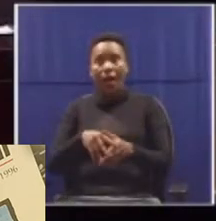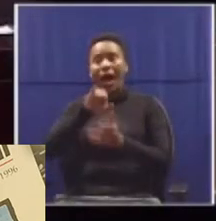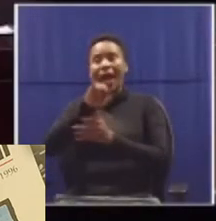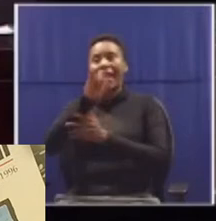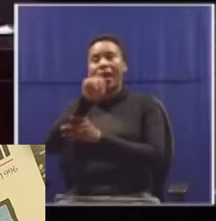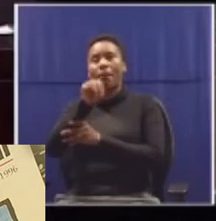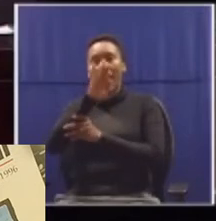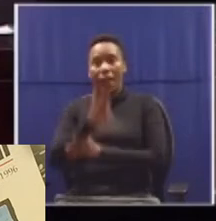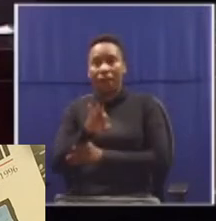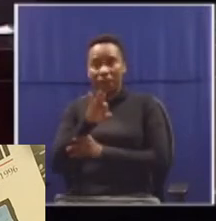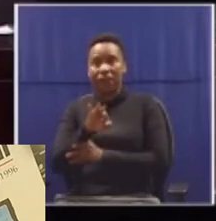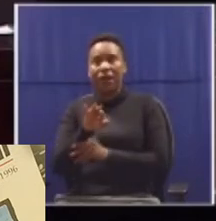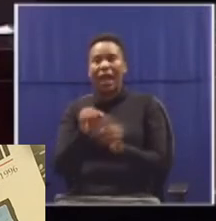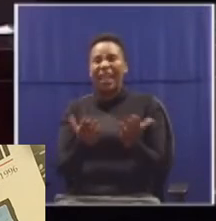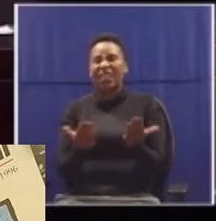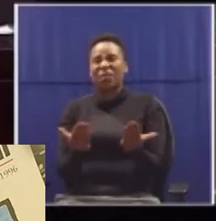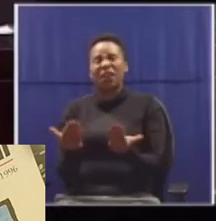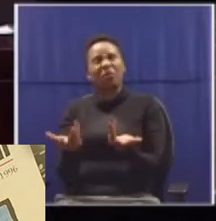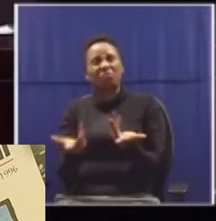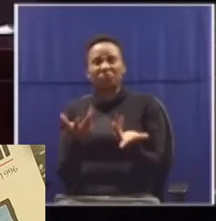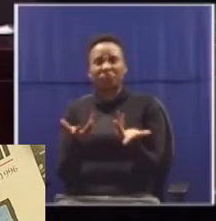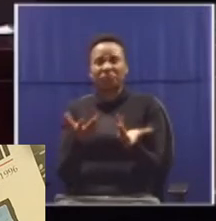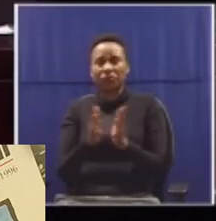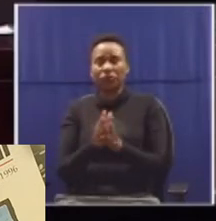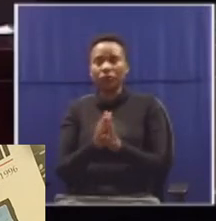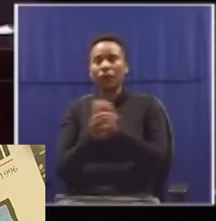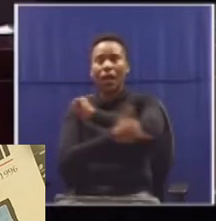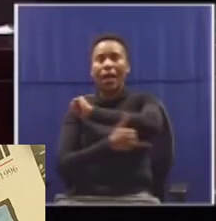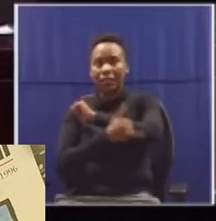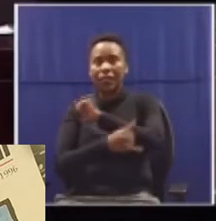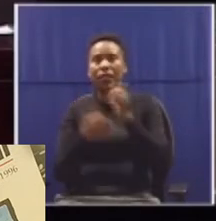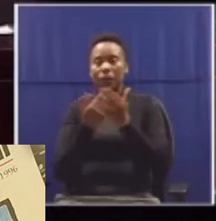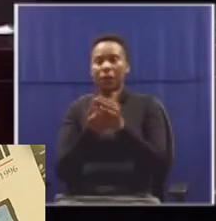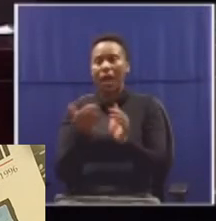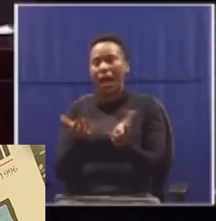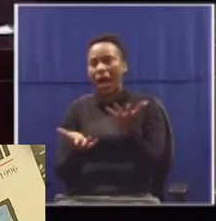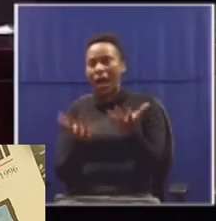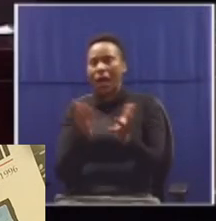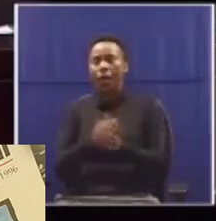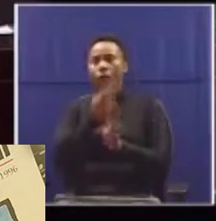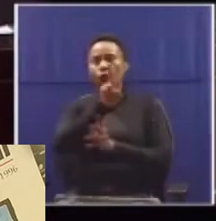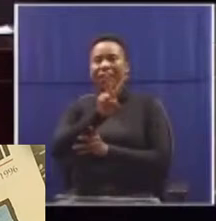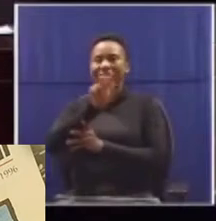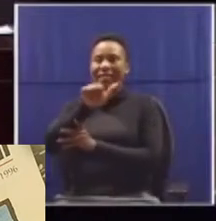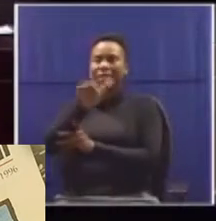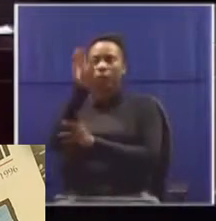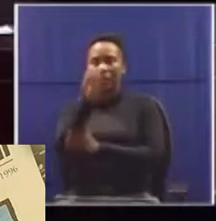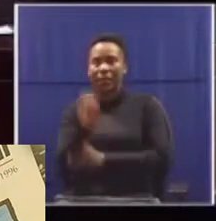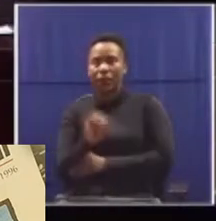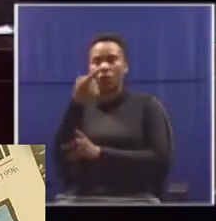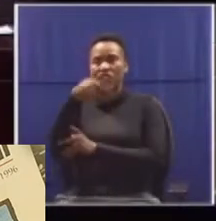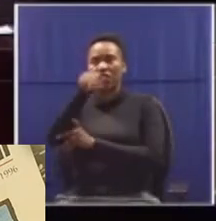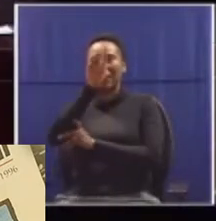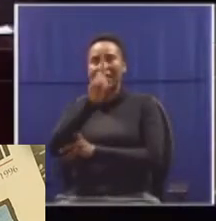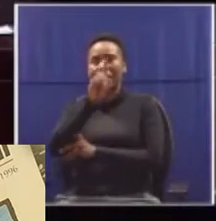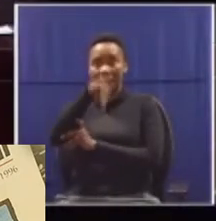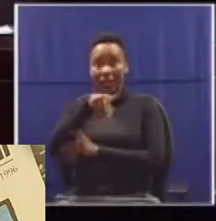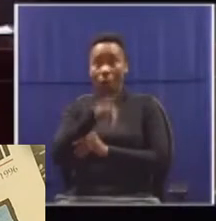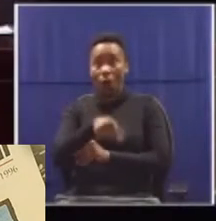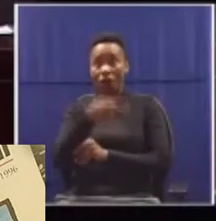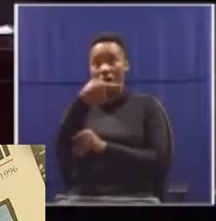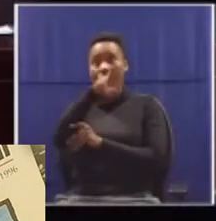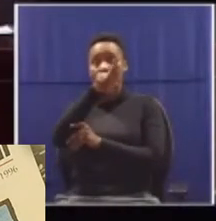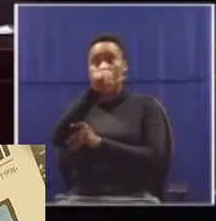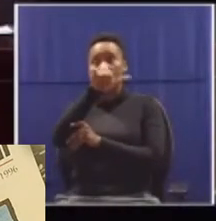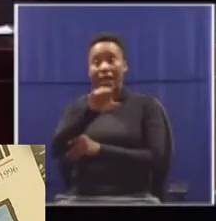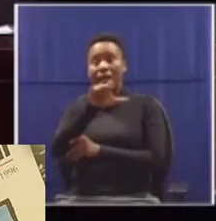that countries have an average experienced Capital outflows equal to 7.6 percent of GDP after grade listing this